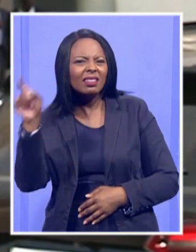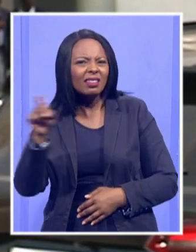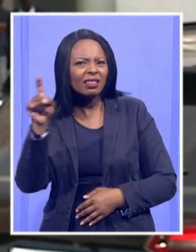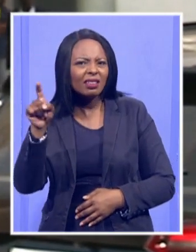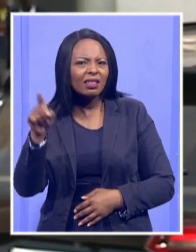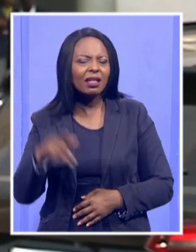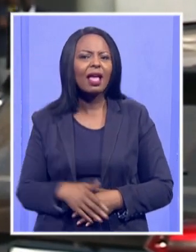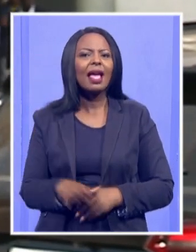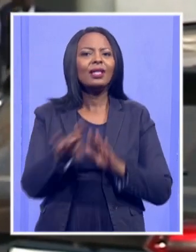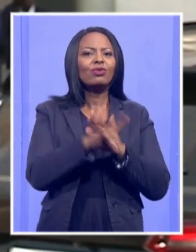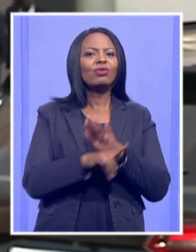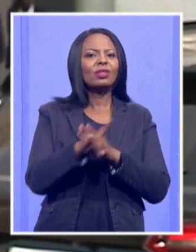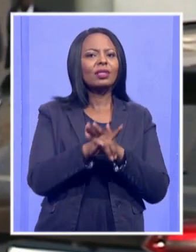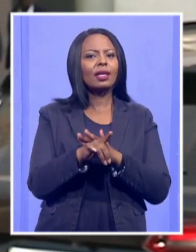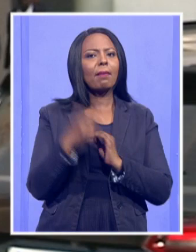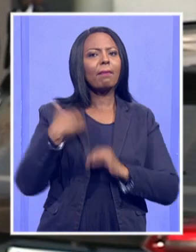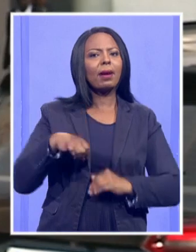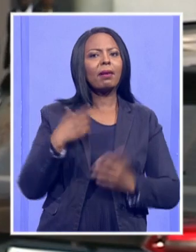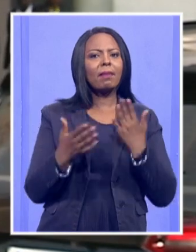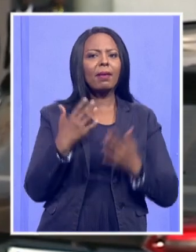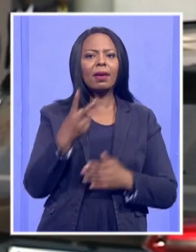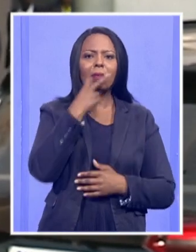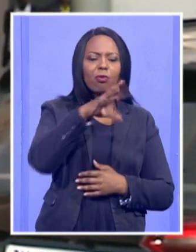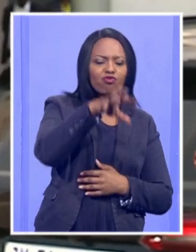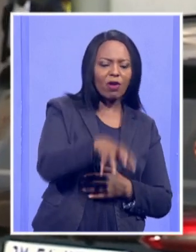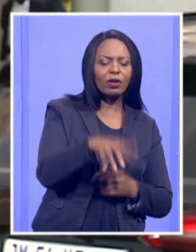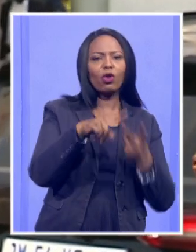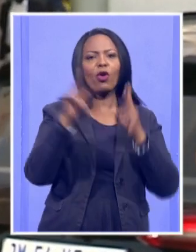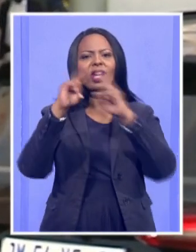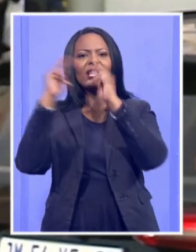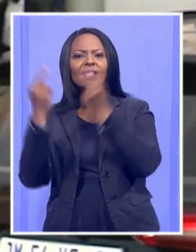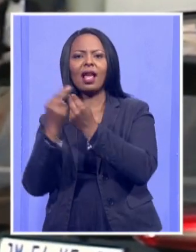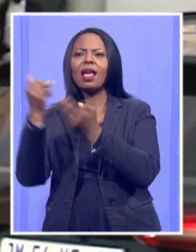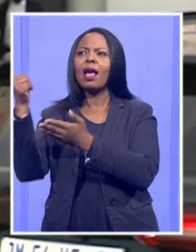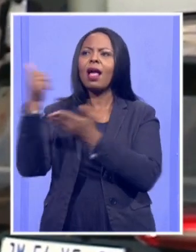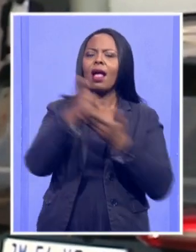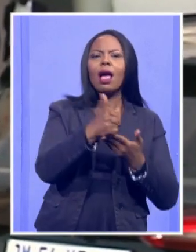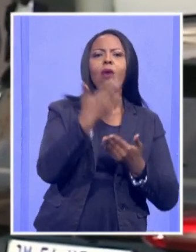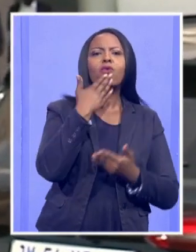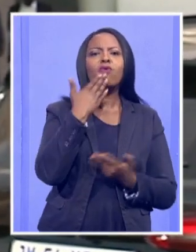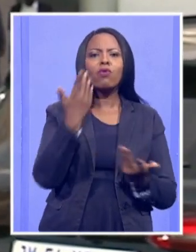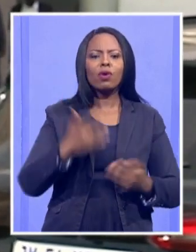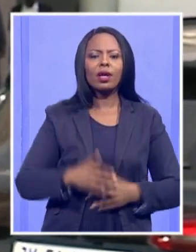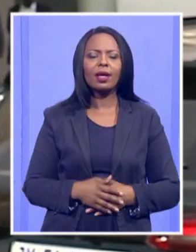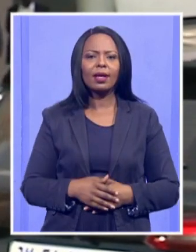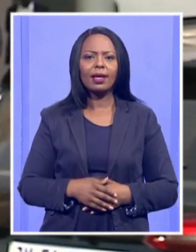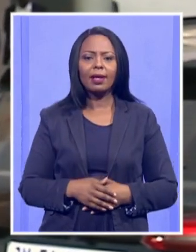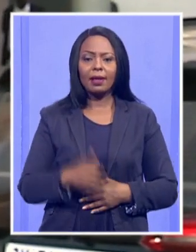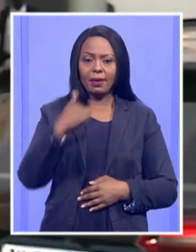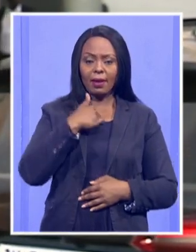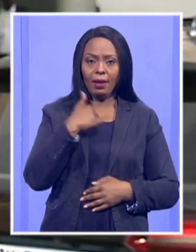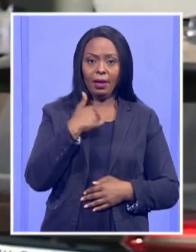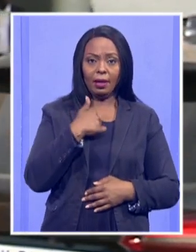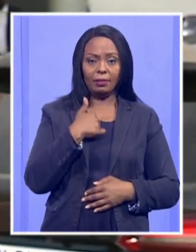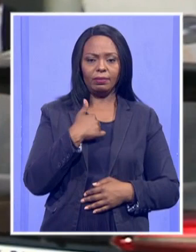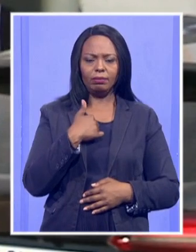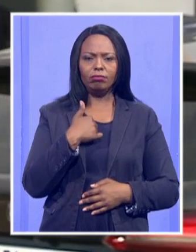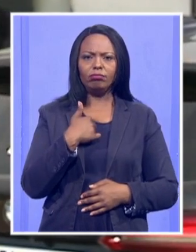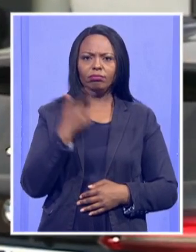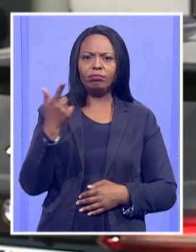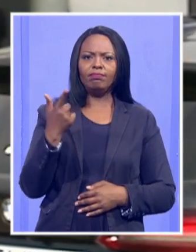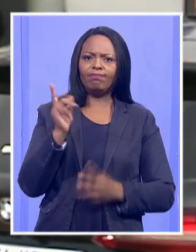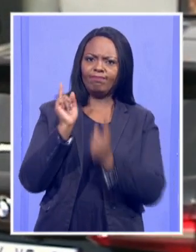district municipalities looking at the province or national for assistance in delivering services? Definitely. I'm certain you heard the Minister